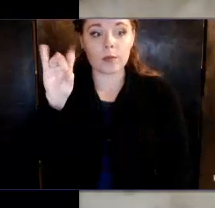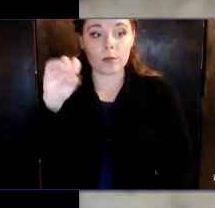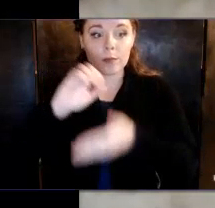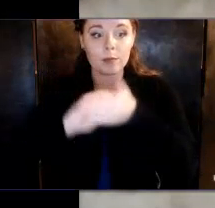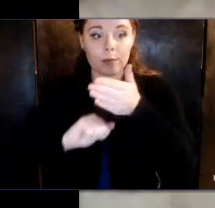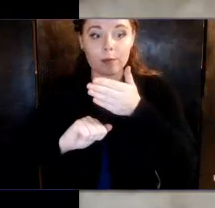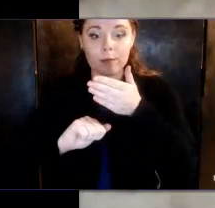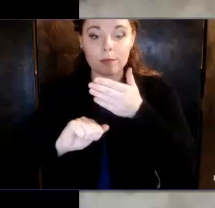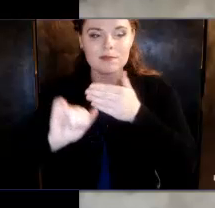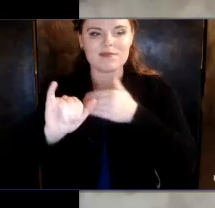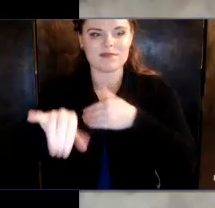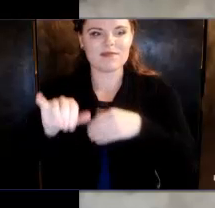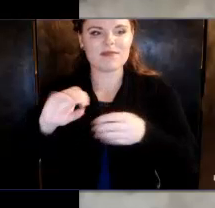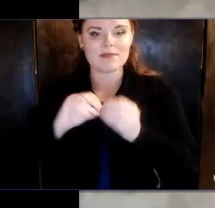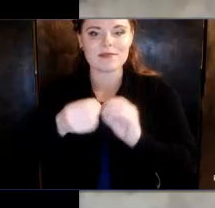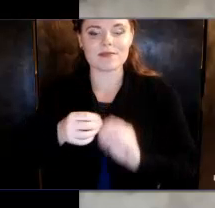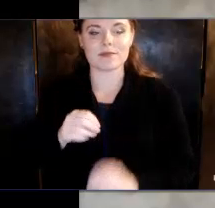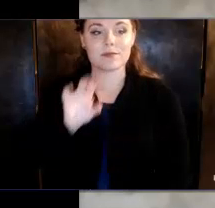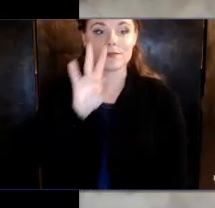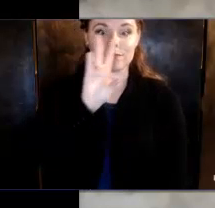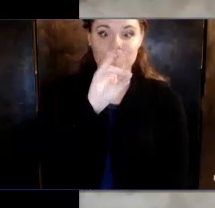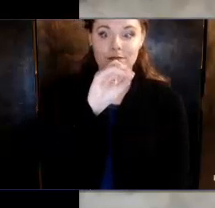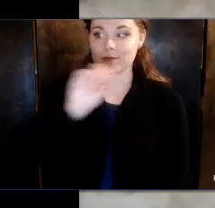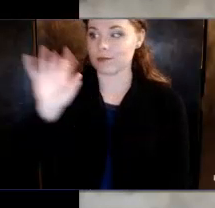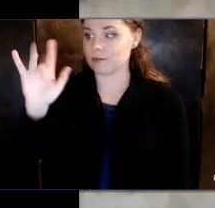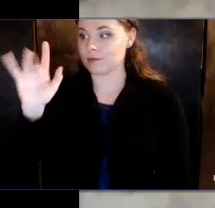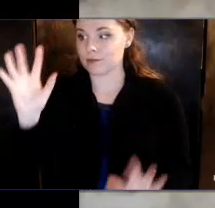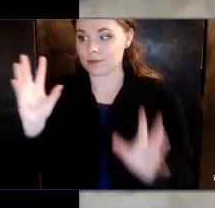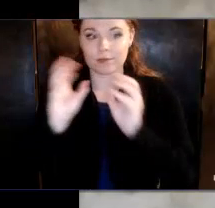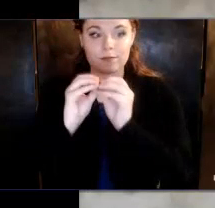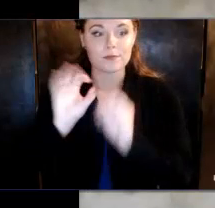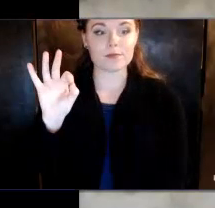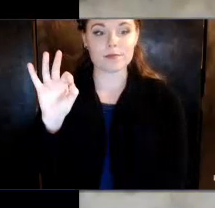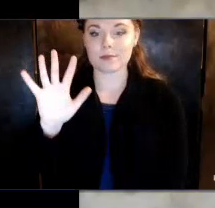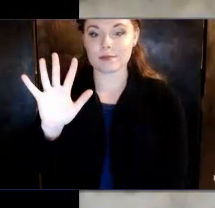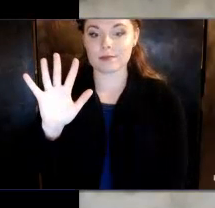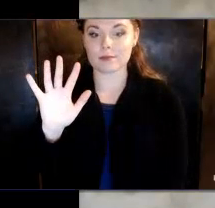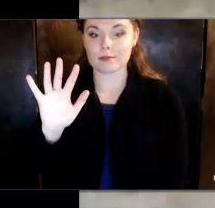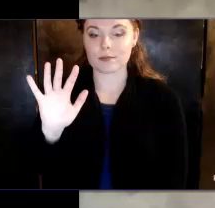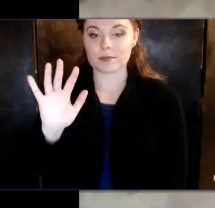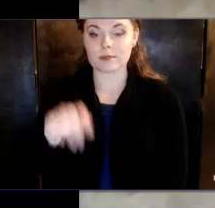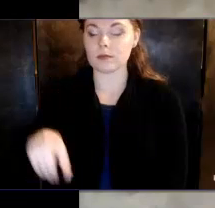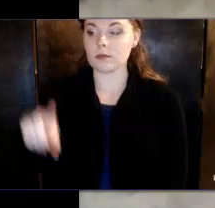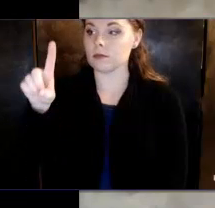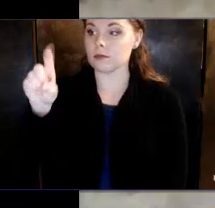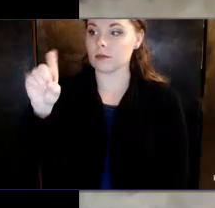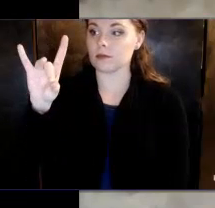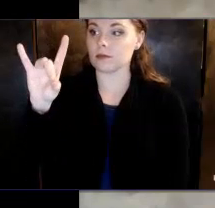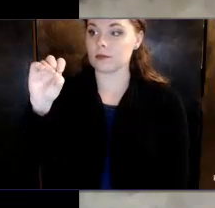70 plus 25 is 95, and